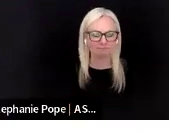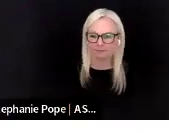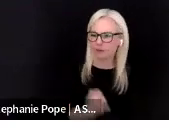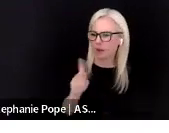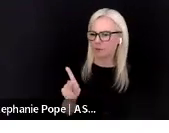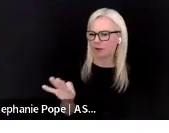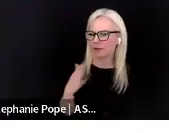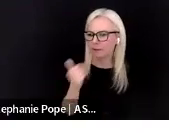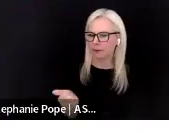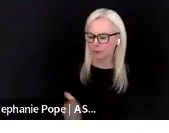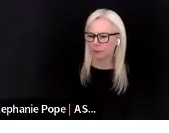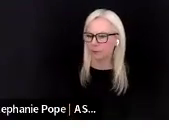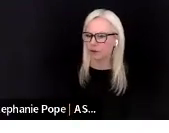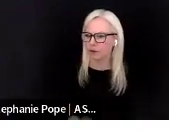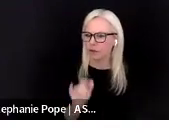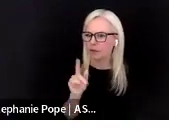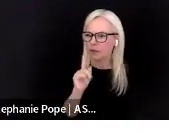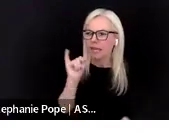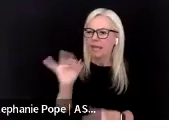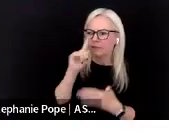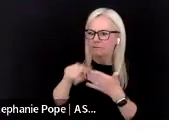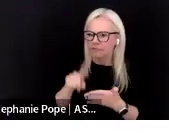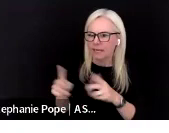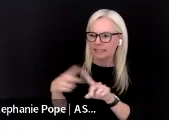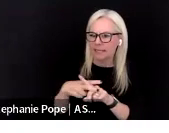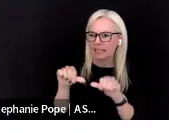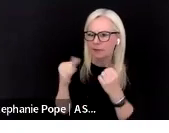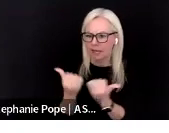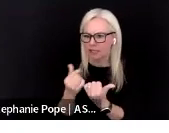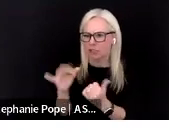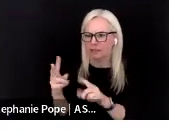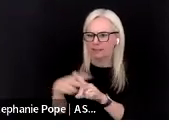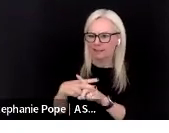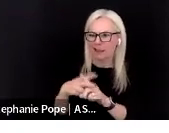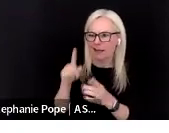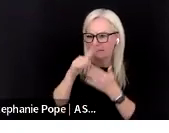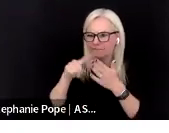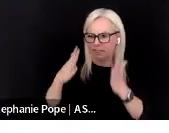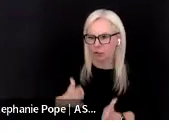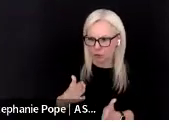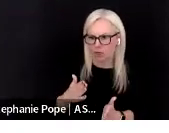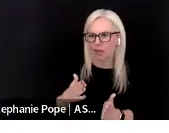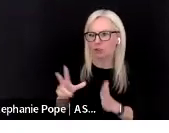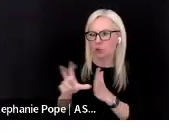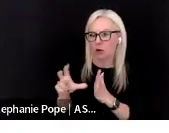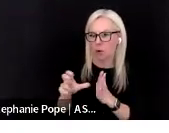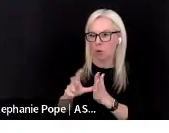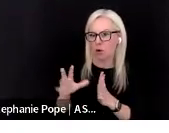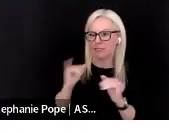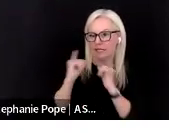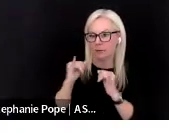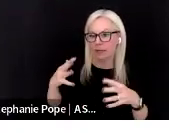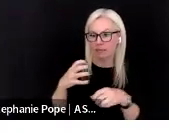you. If an investigation is assigned to the agency and the assigned investigator records an interview, can a summary of that interview